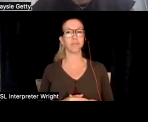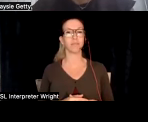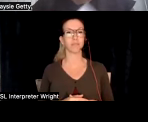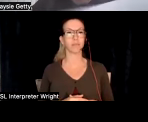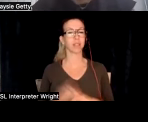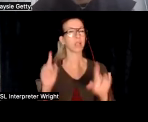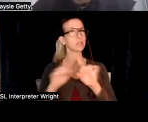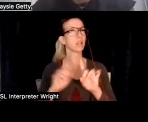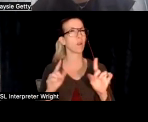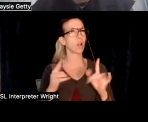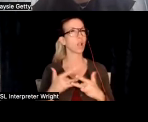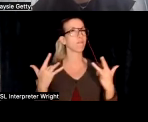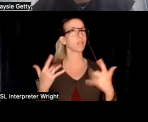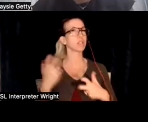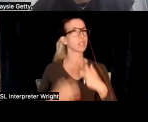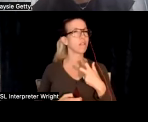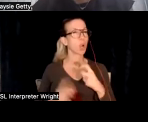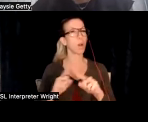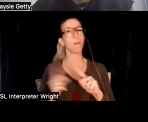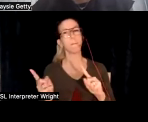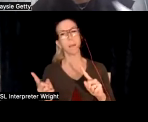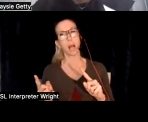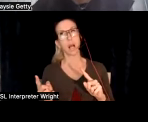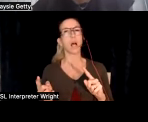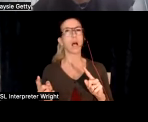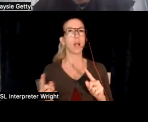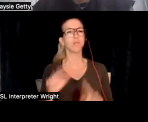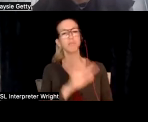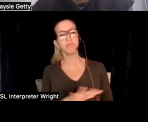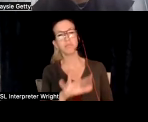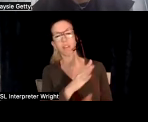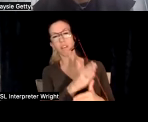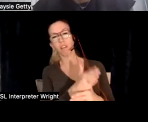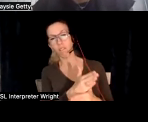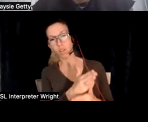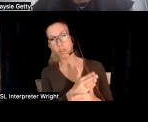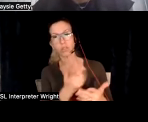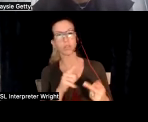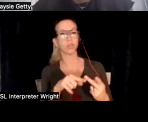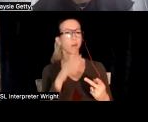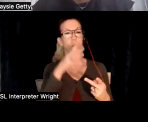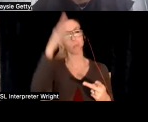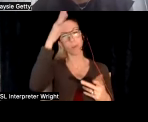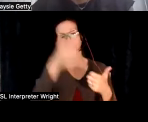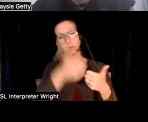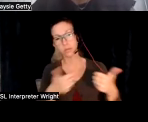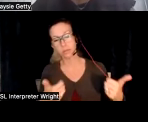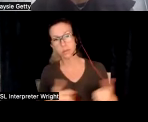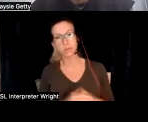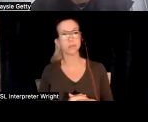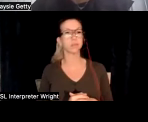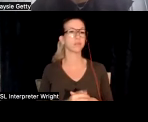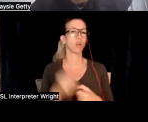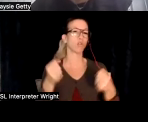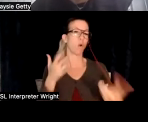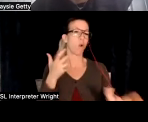events that are difficult, but kind of within the realm of what a lot of adolescents experiences. So a parental separation, a car